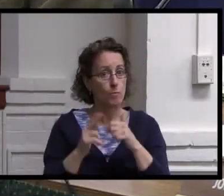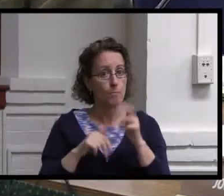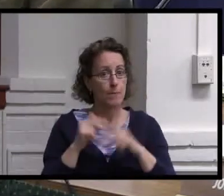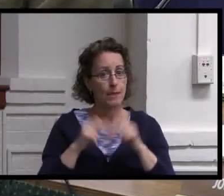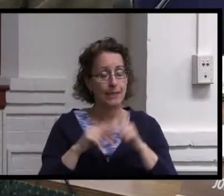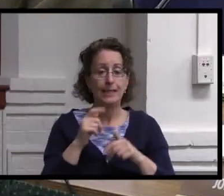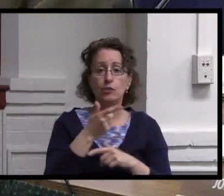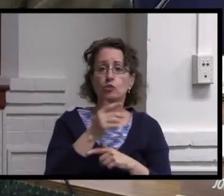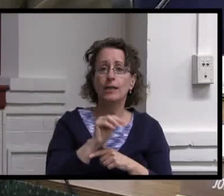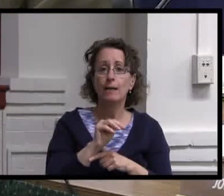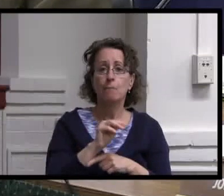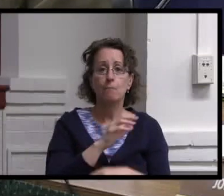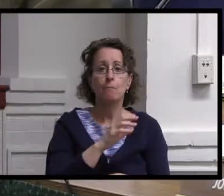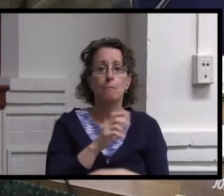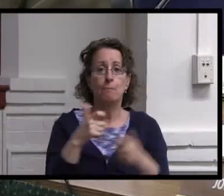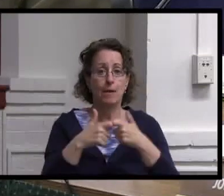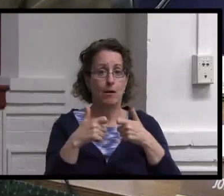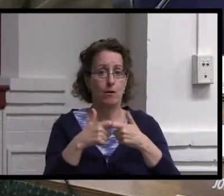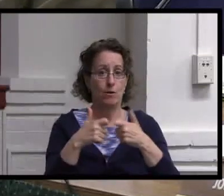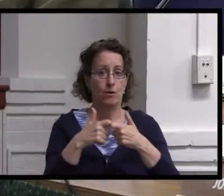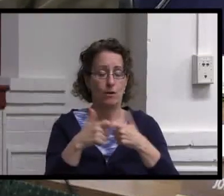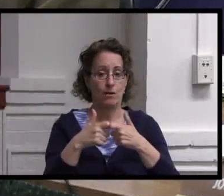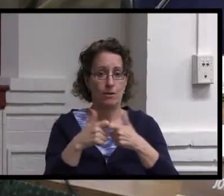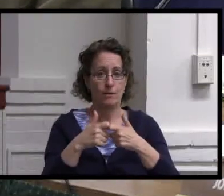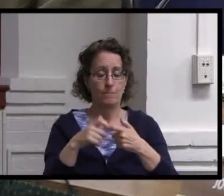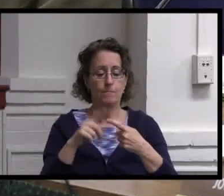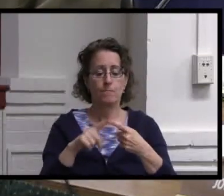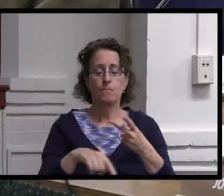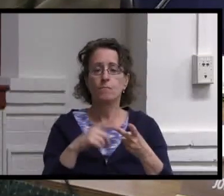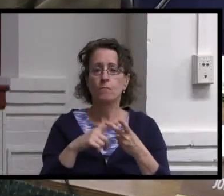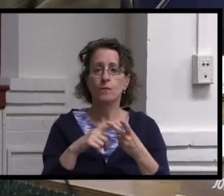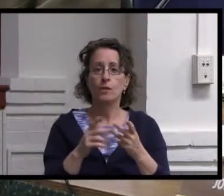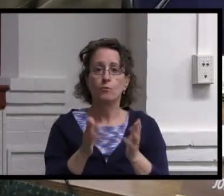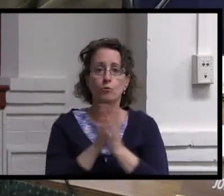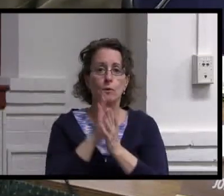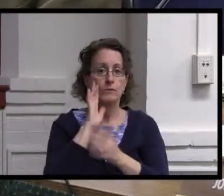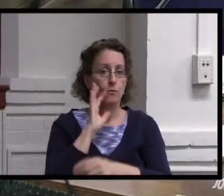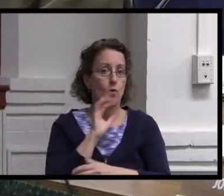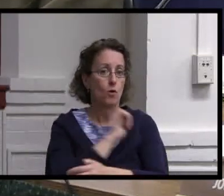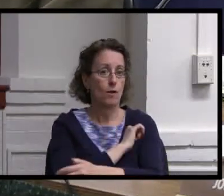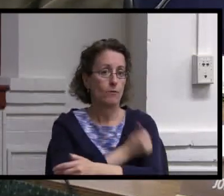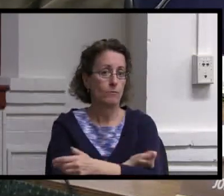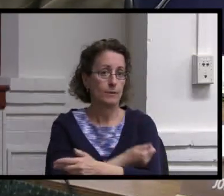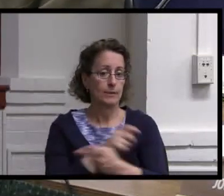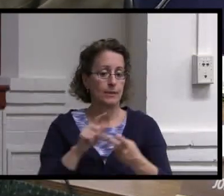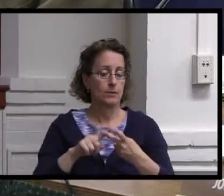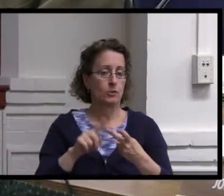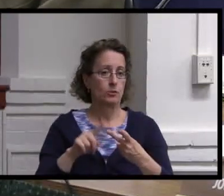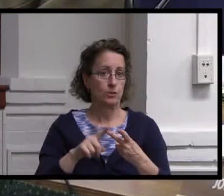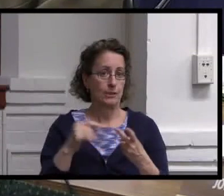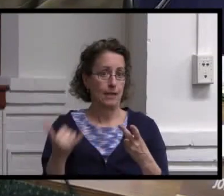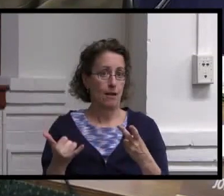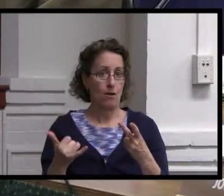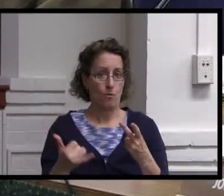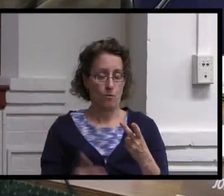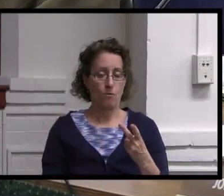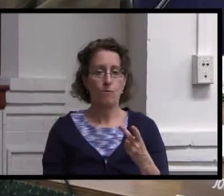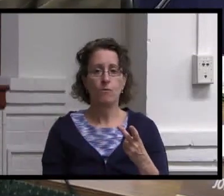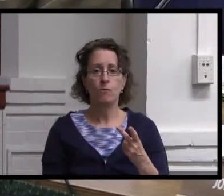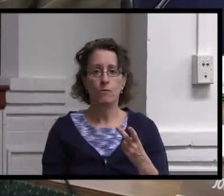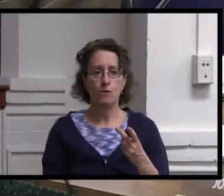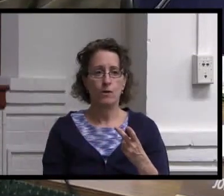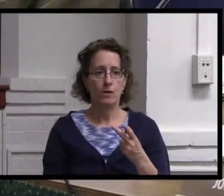Mountain Power. And then we have the request for authorization. So before going through